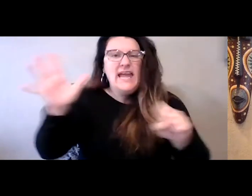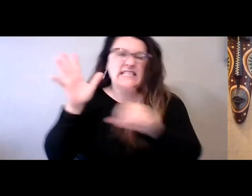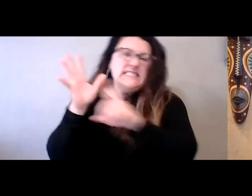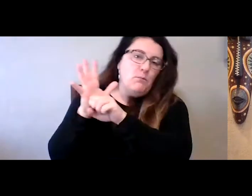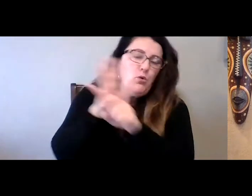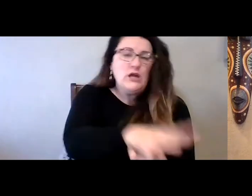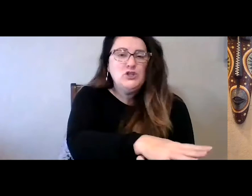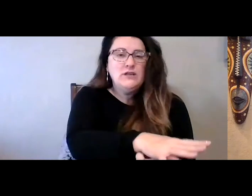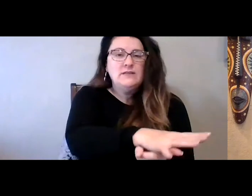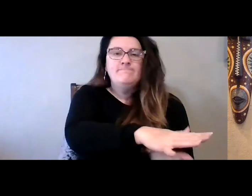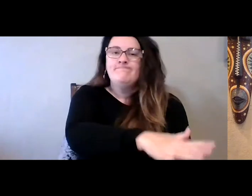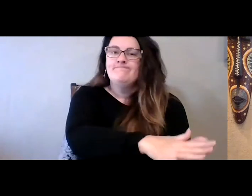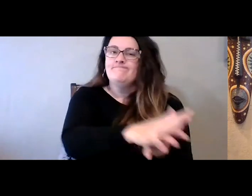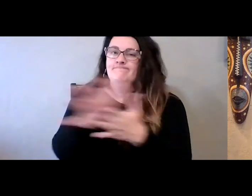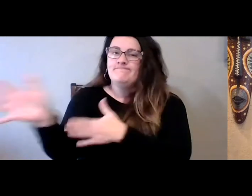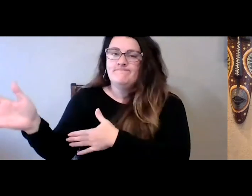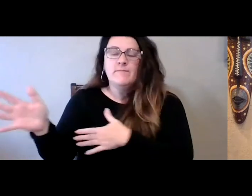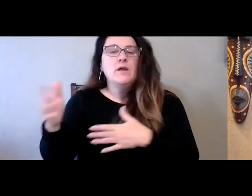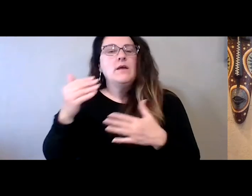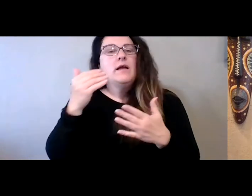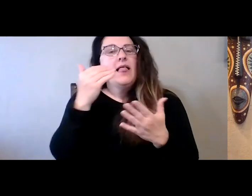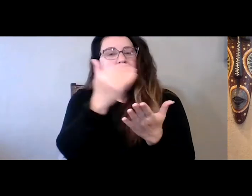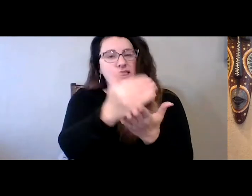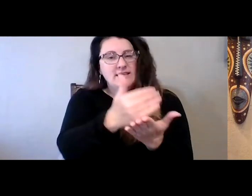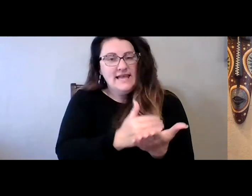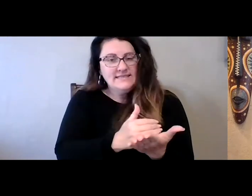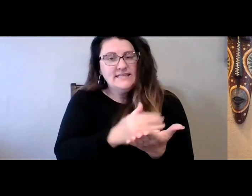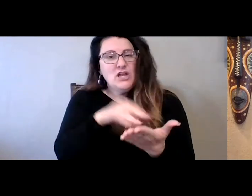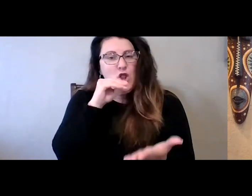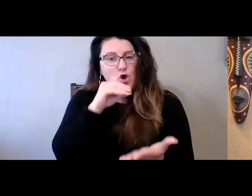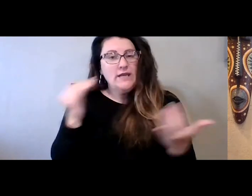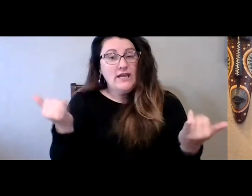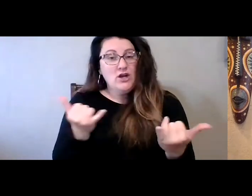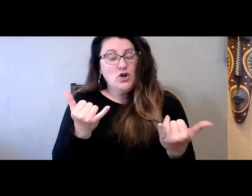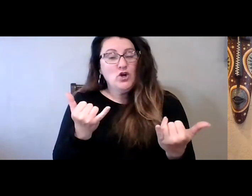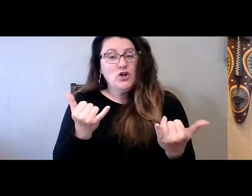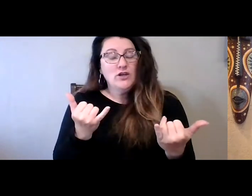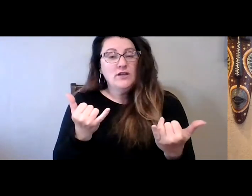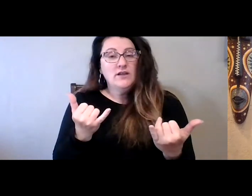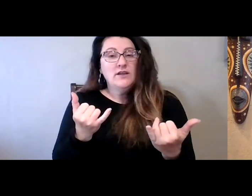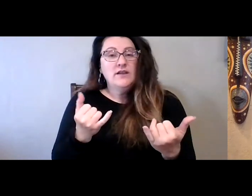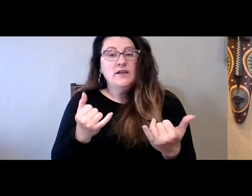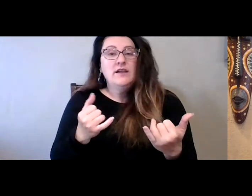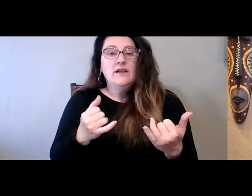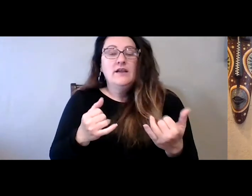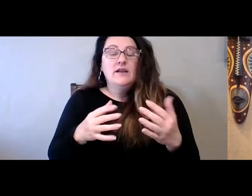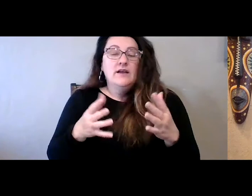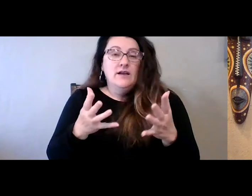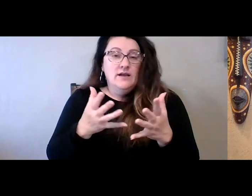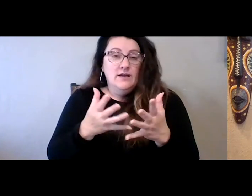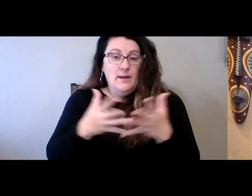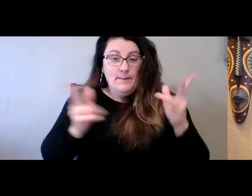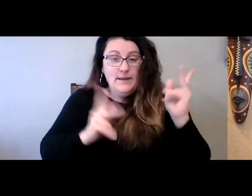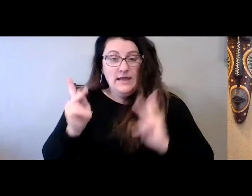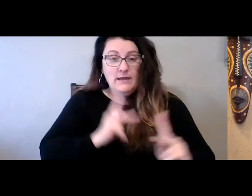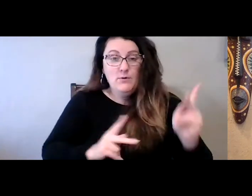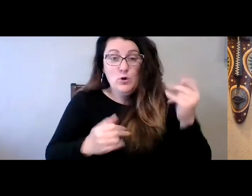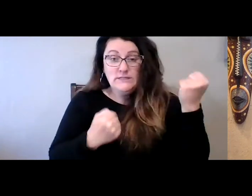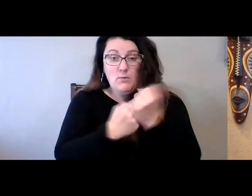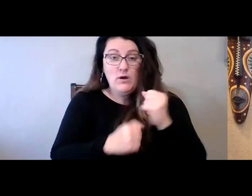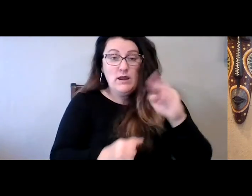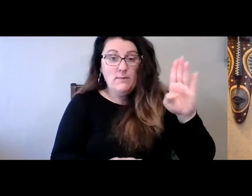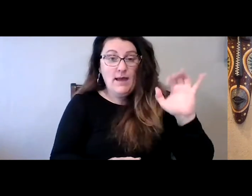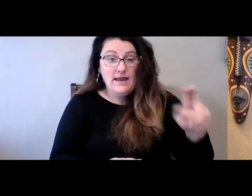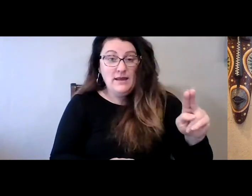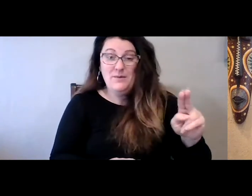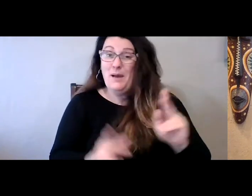suppression. But there are some lessons to learn here, right? This story is a story of mass turnout, both for people who supported Biden, but